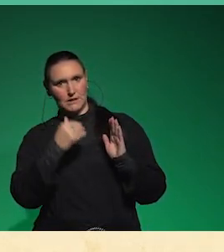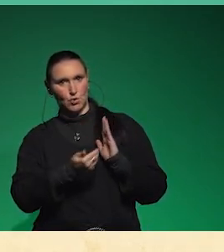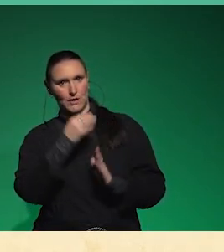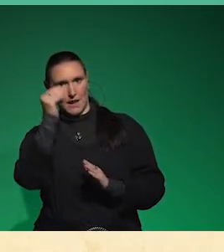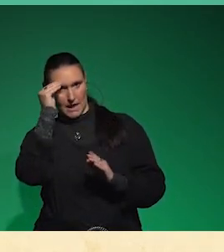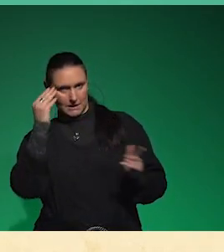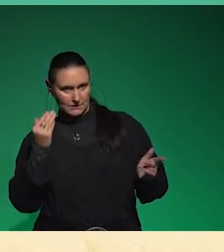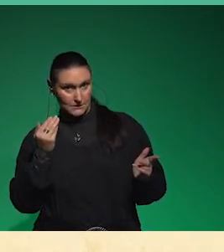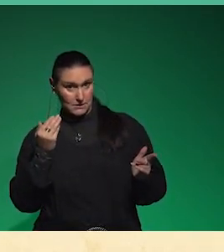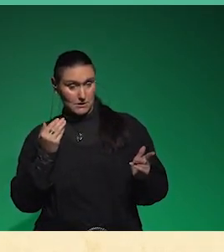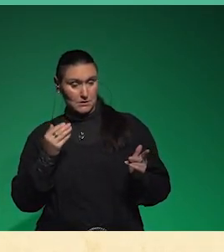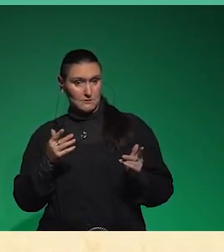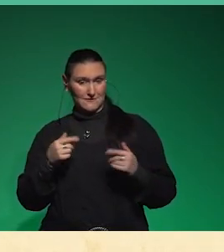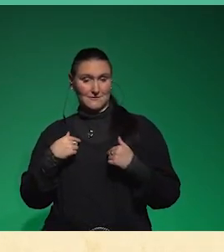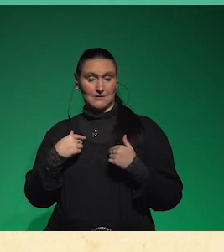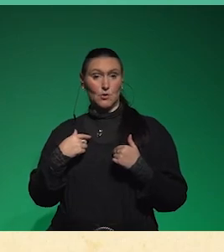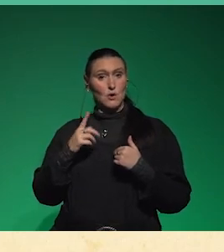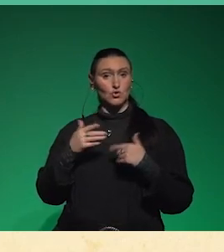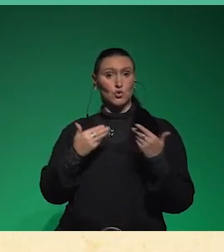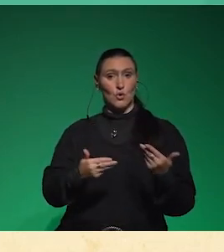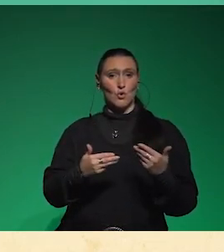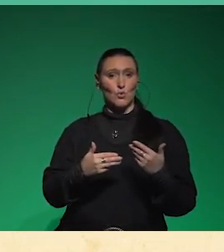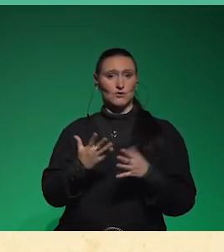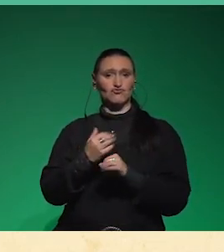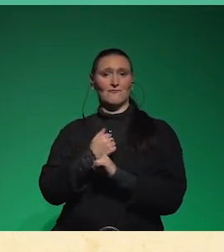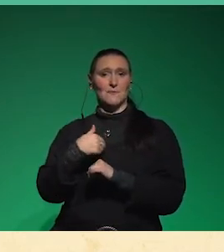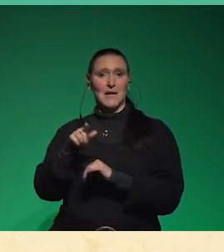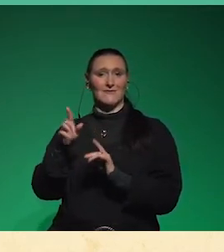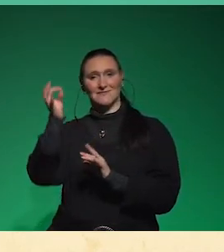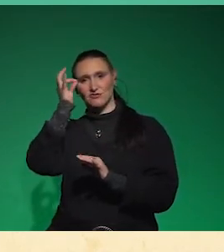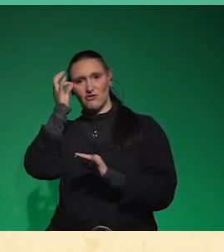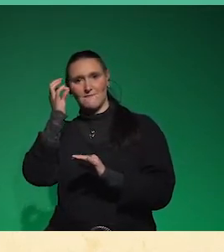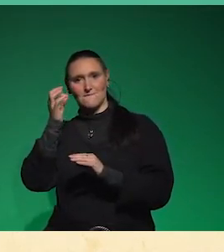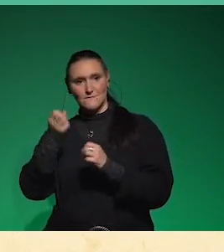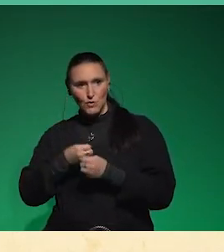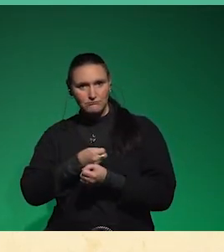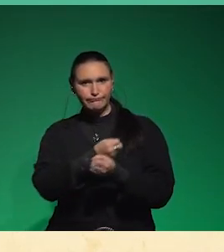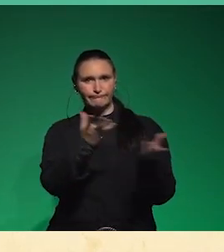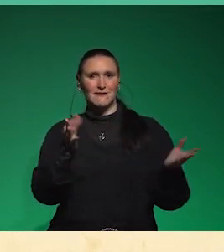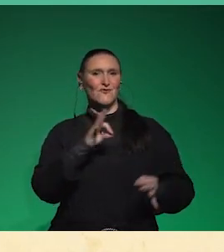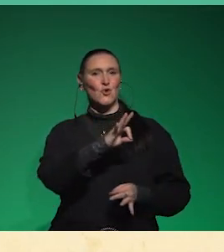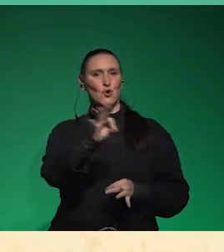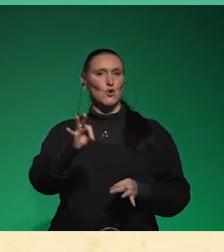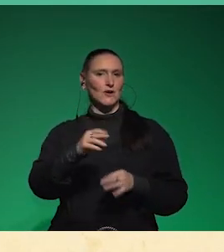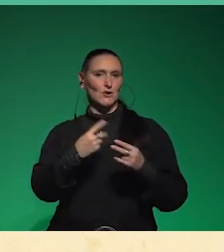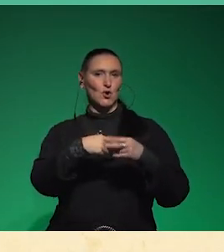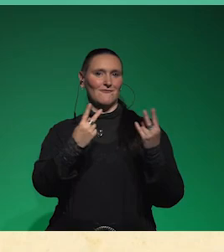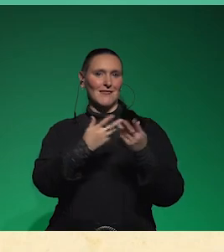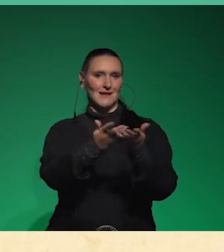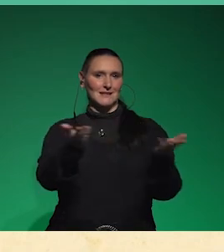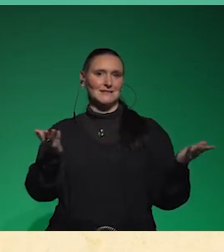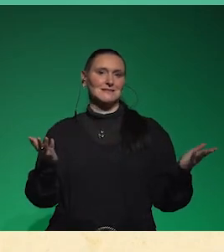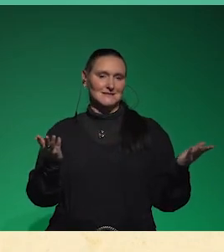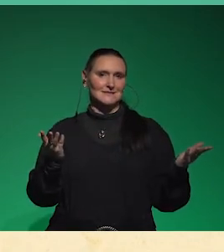elaborate together to the public, that people can participate in these two different ways of practice and how they meet.